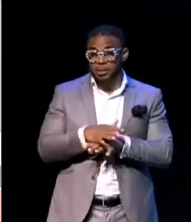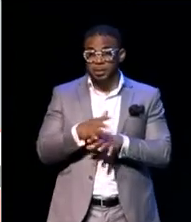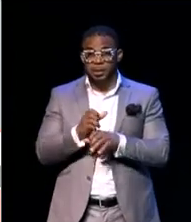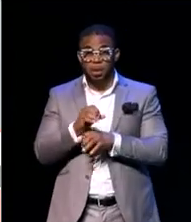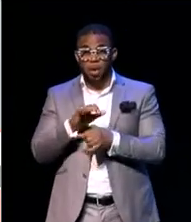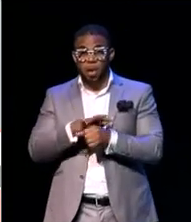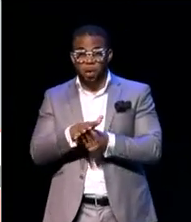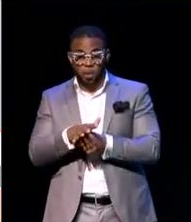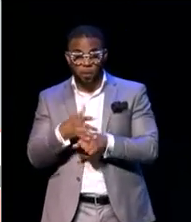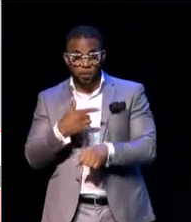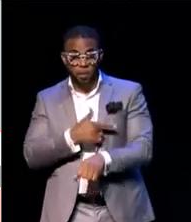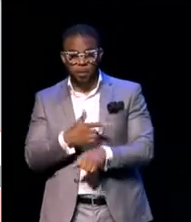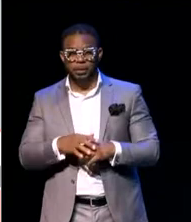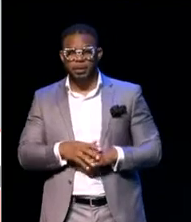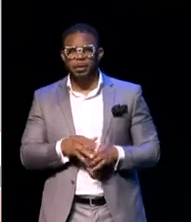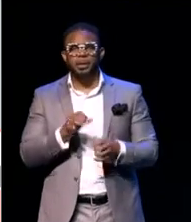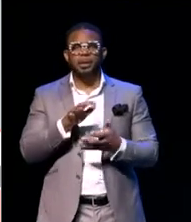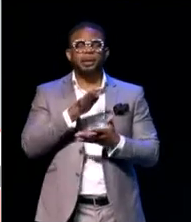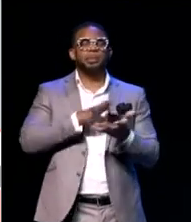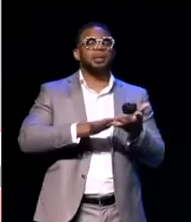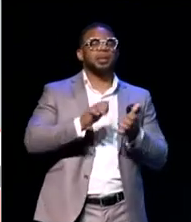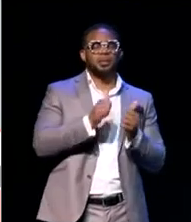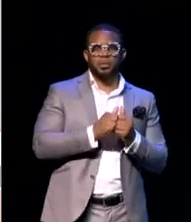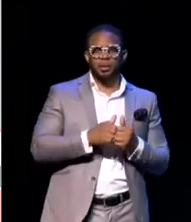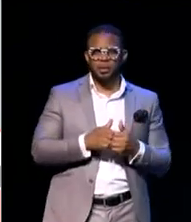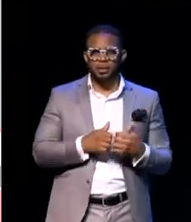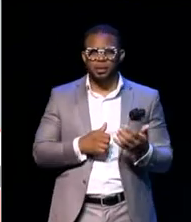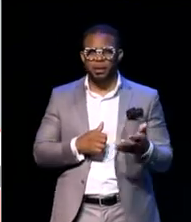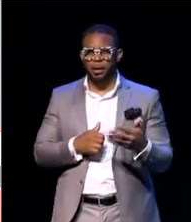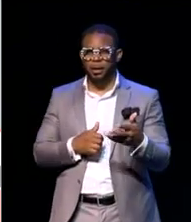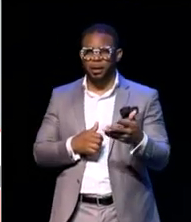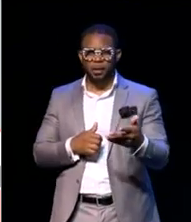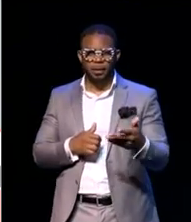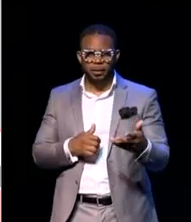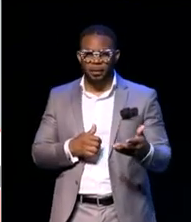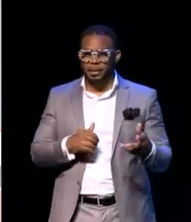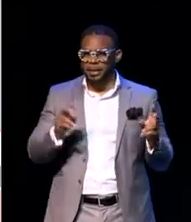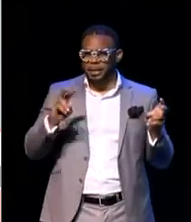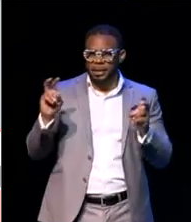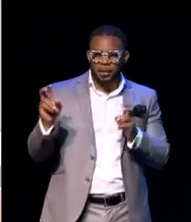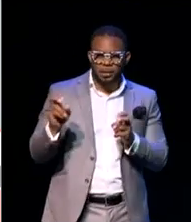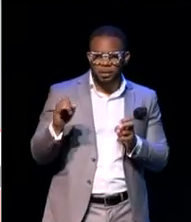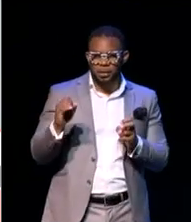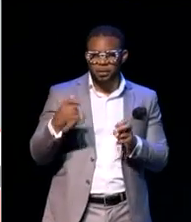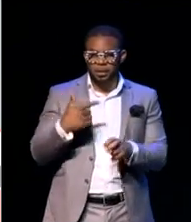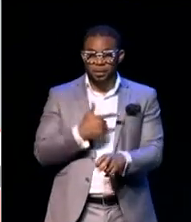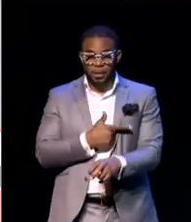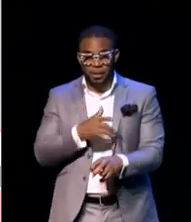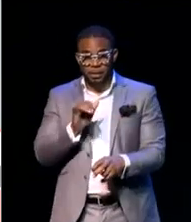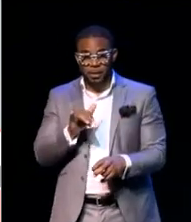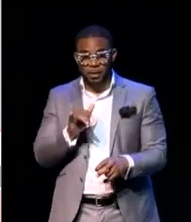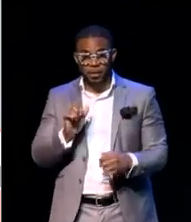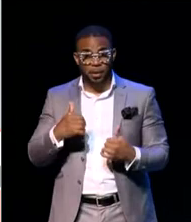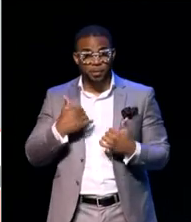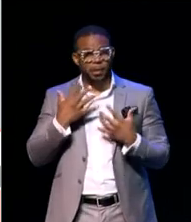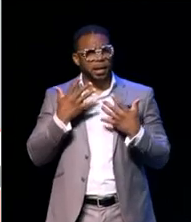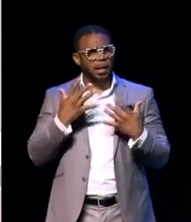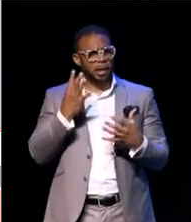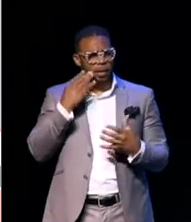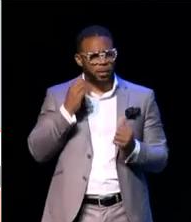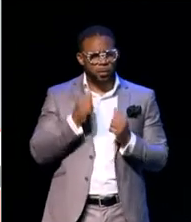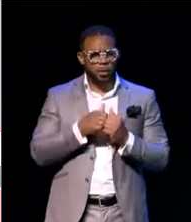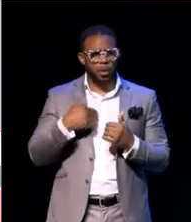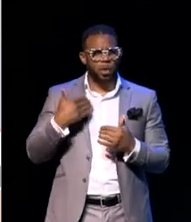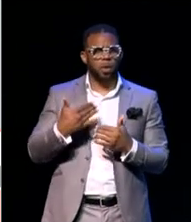the COVID vaccine mixed up with the issues of the vaccine that we've had a lot of time